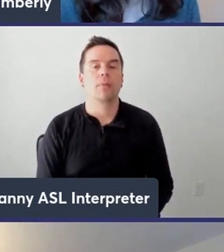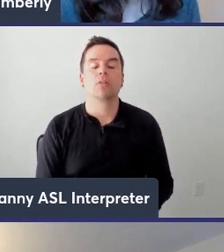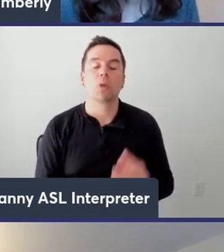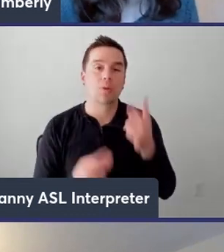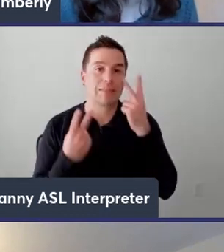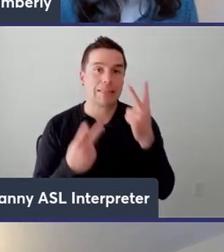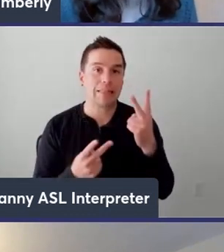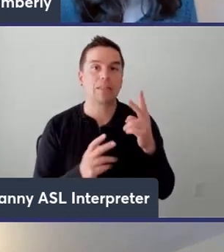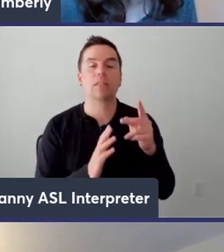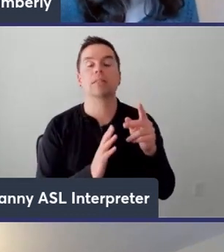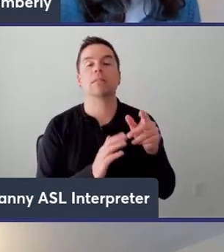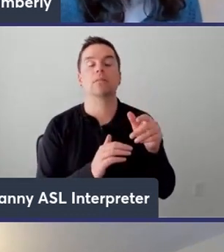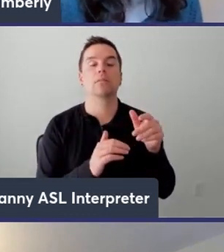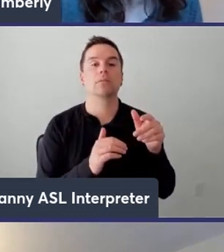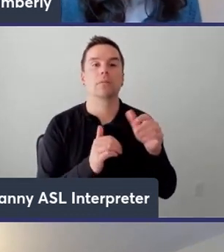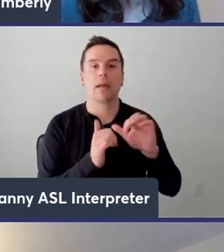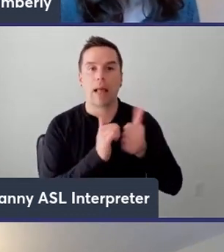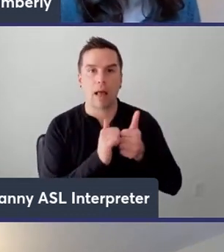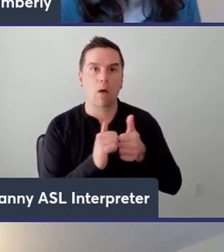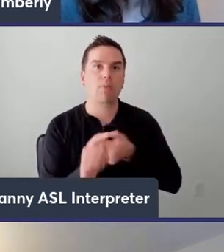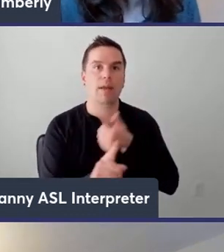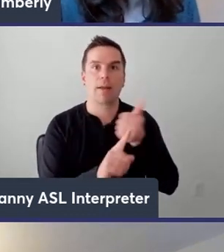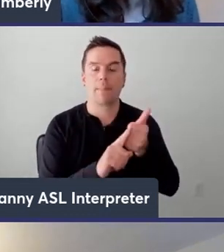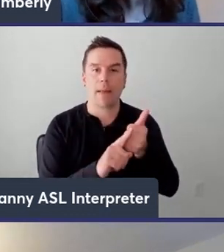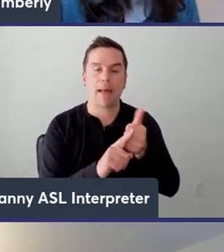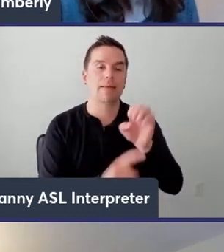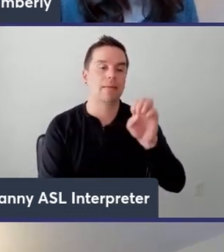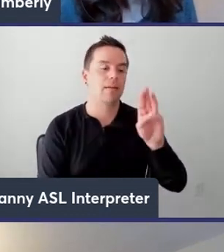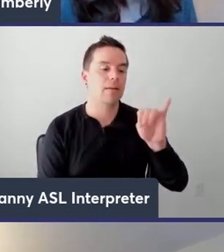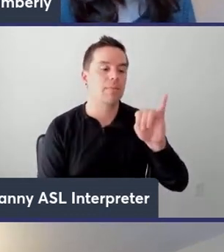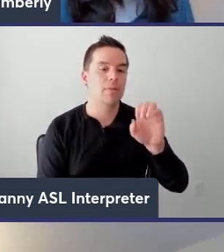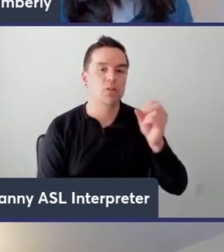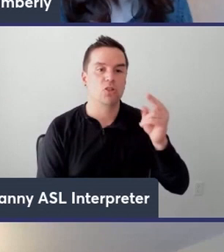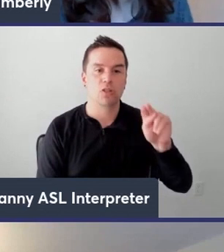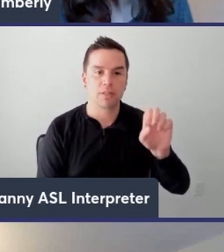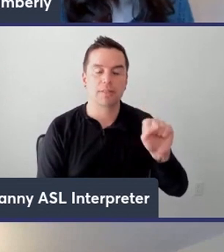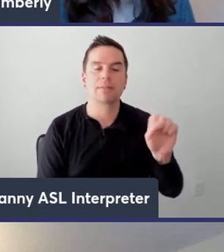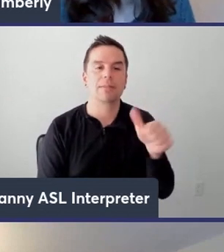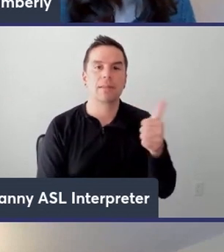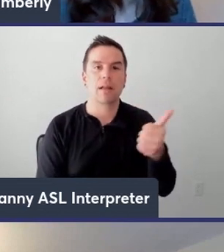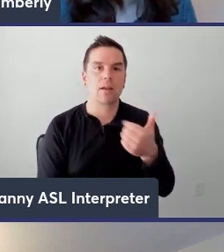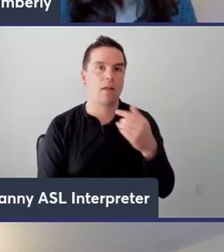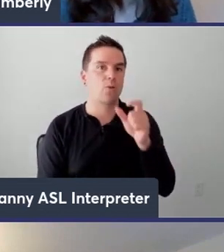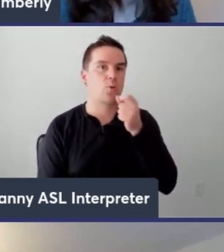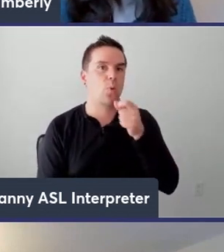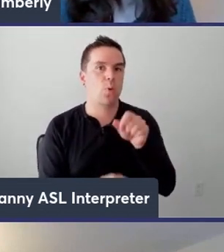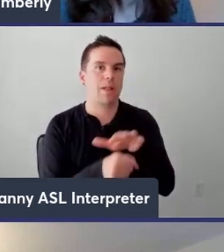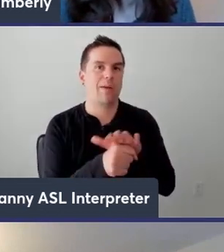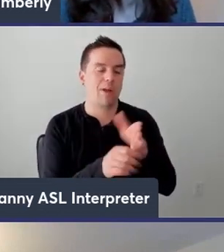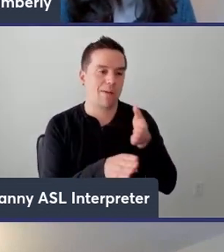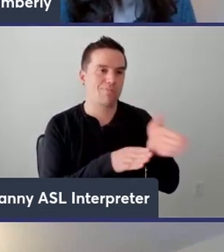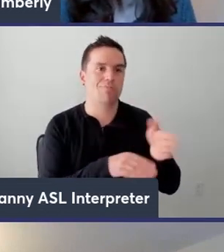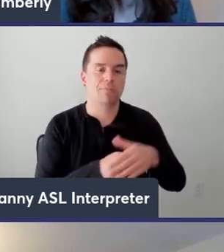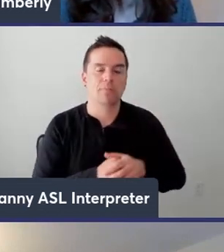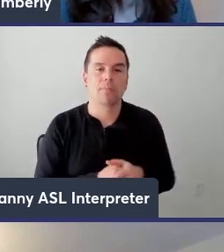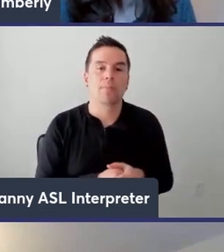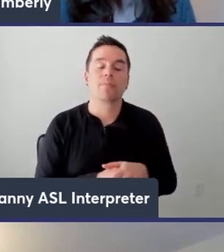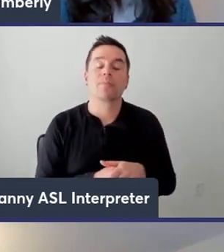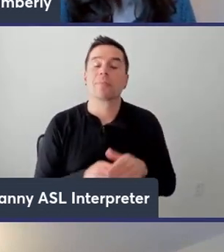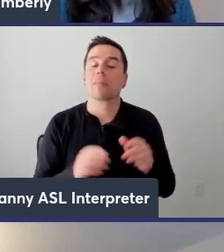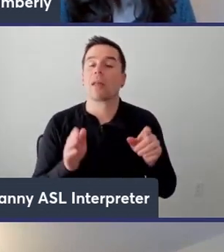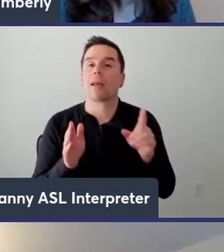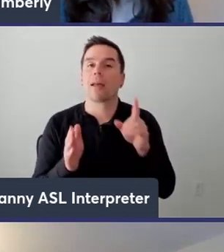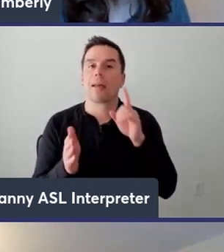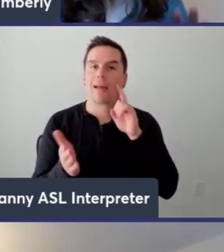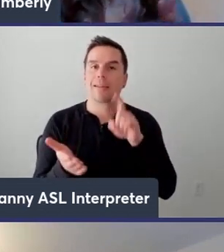impact on emissions is another cool area we've seen. We can also think about identifying areas that